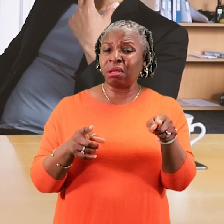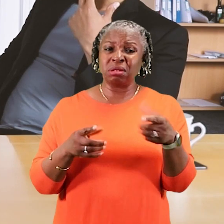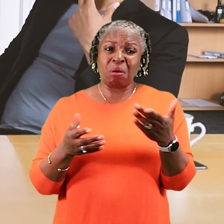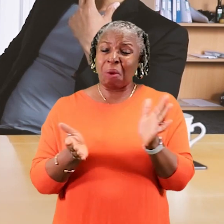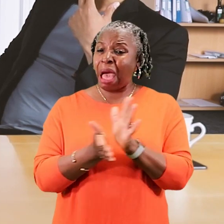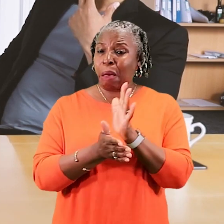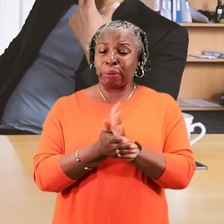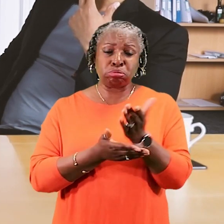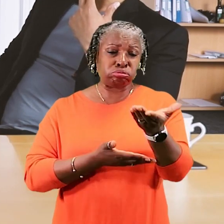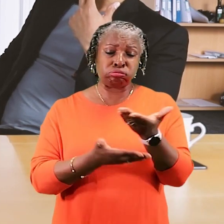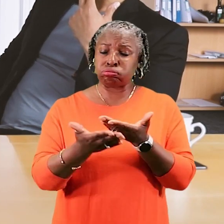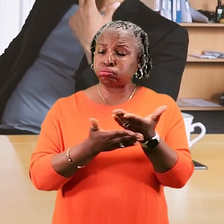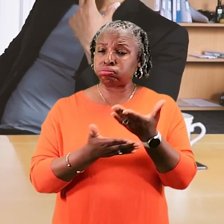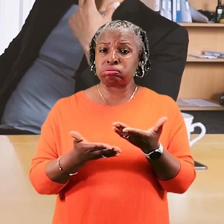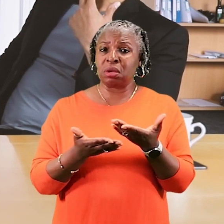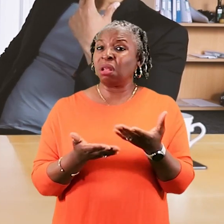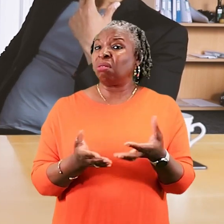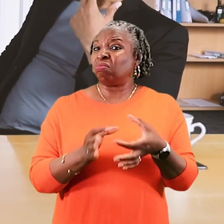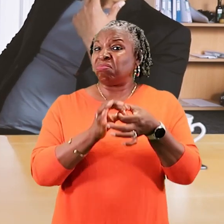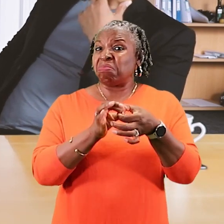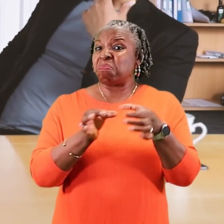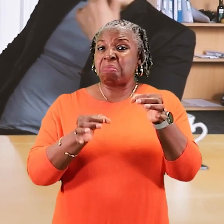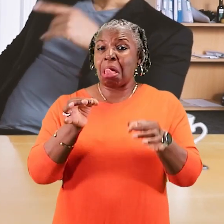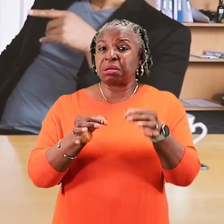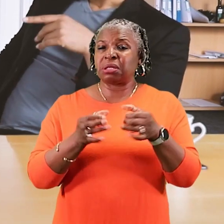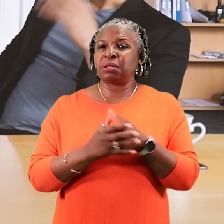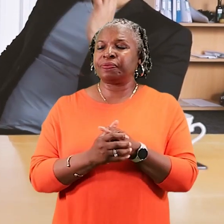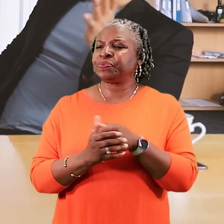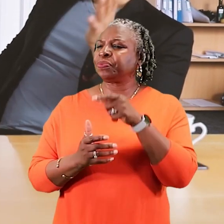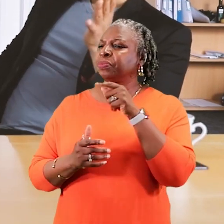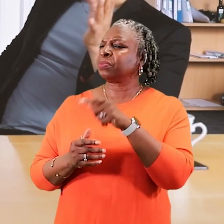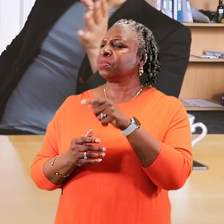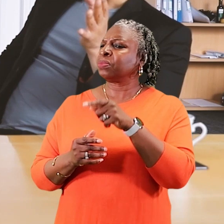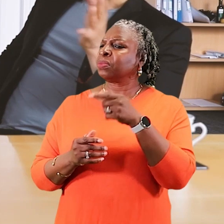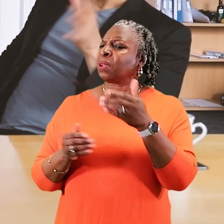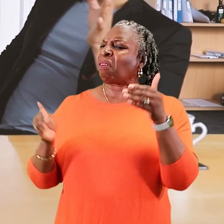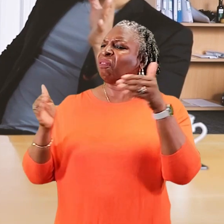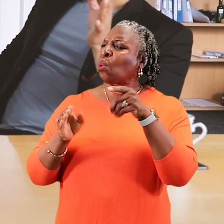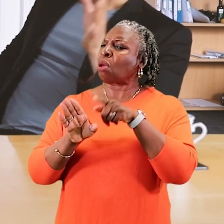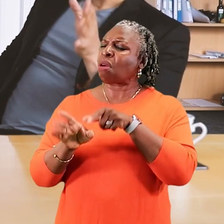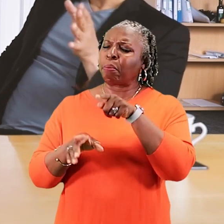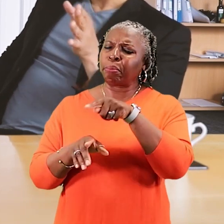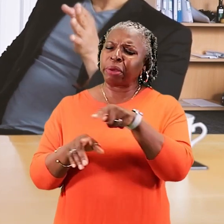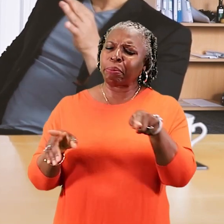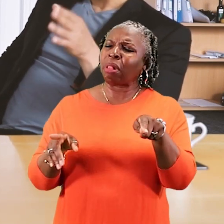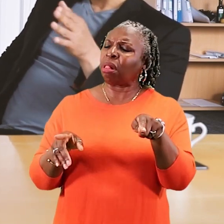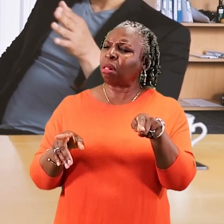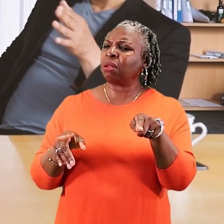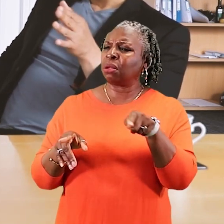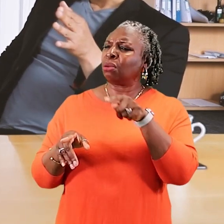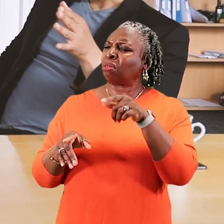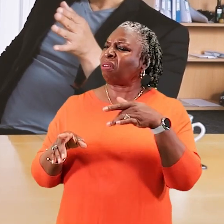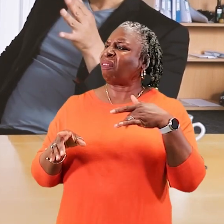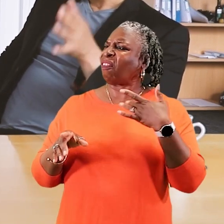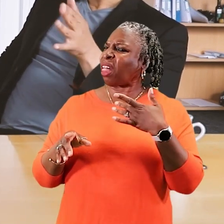any opportunity, particularly about politics. Now, in light of that, you focused on young people. Do you